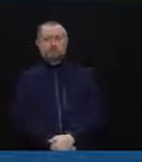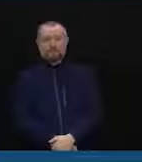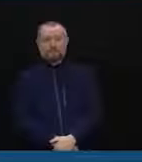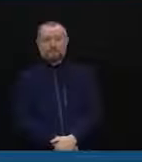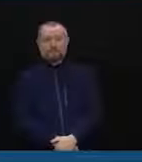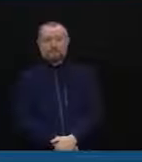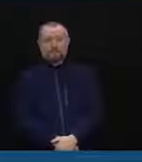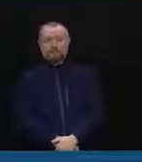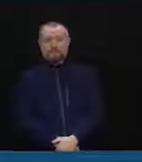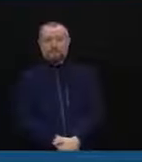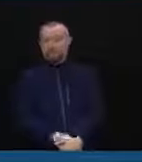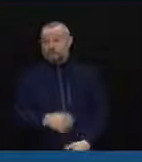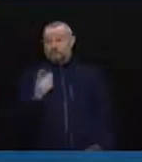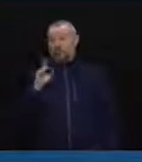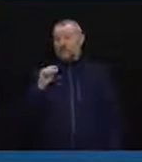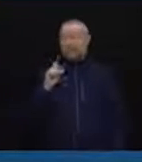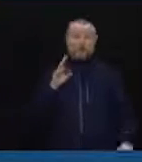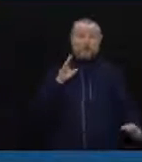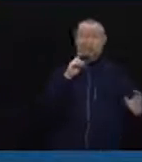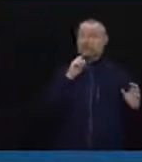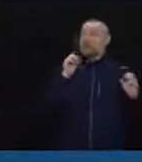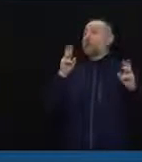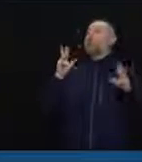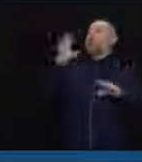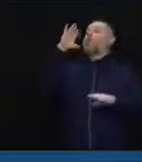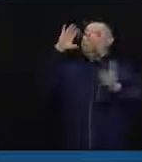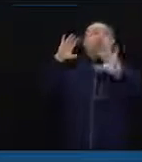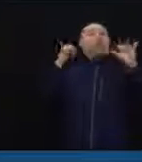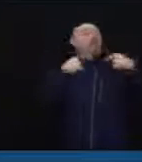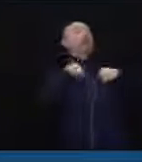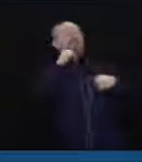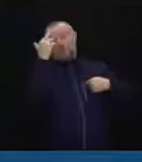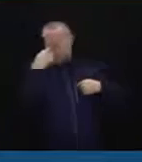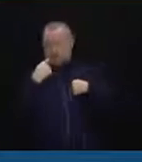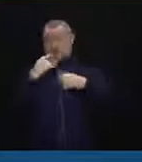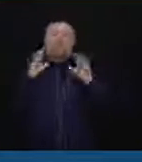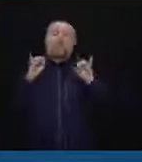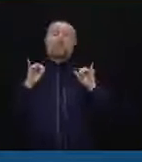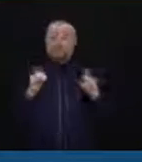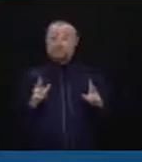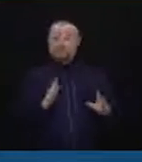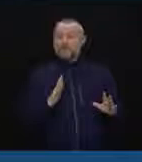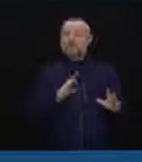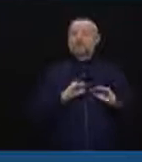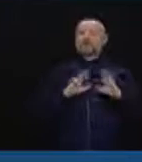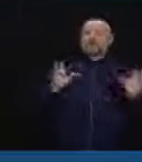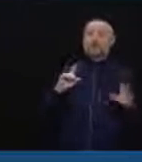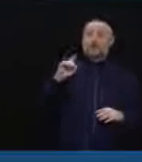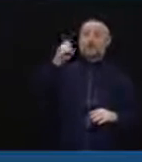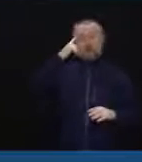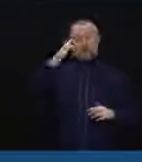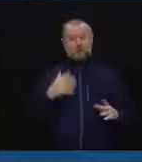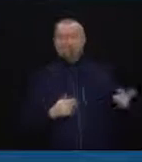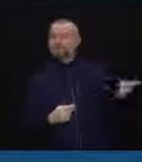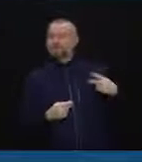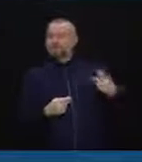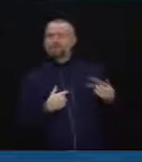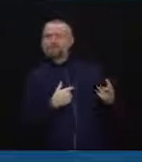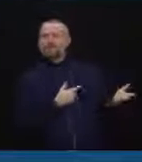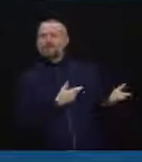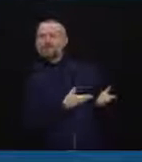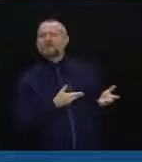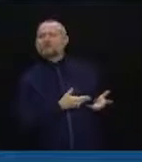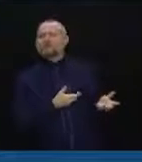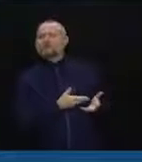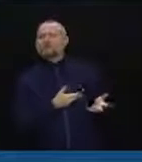Oh, sure. Okay, I was just well, obviously the governor and I talk, and the facts that she's reviewed